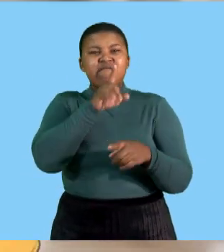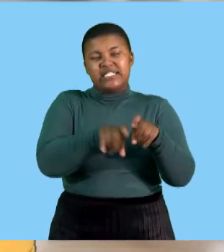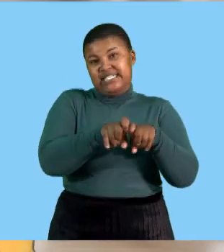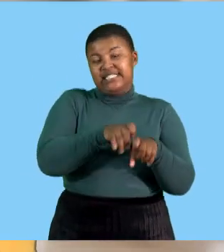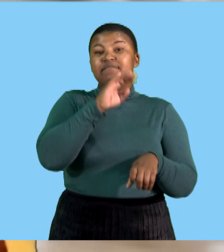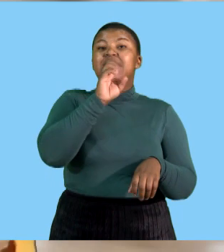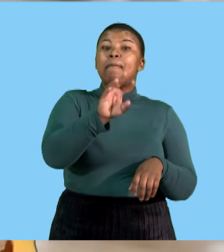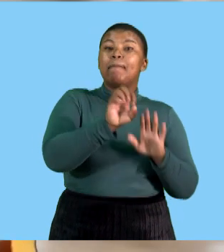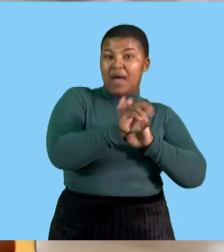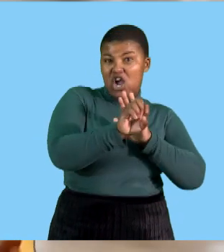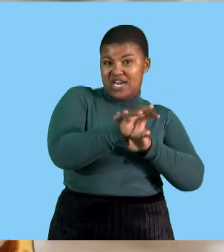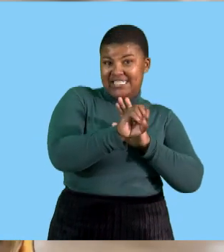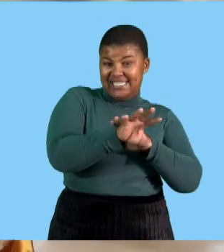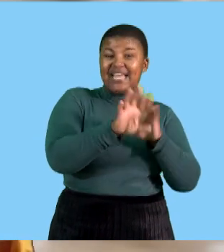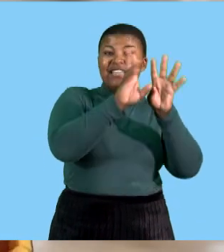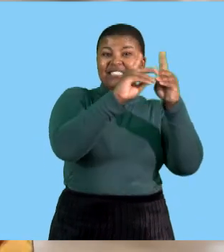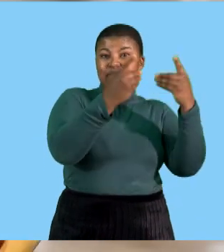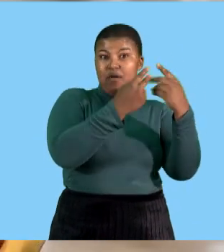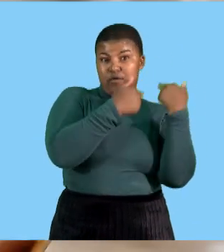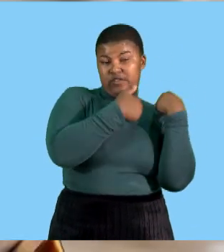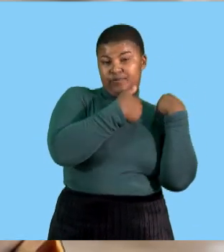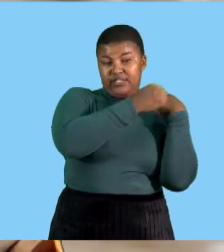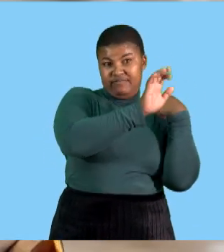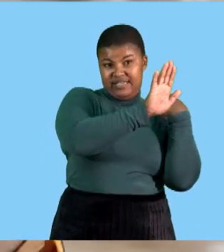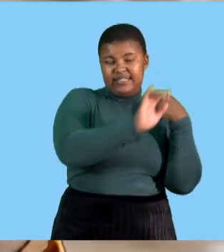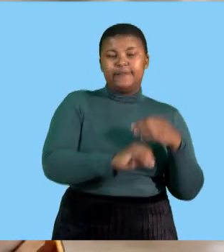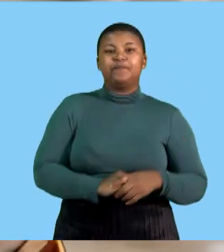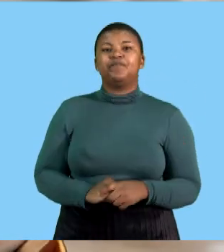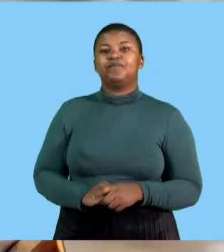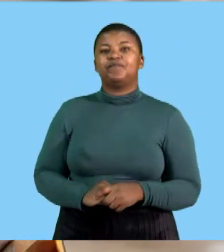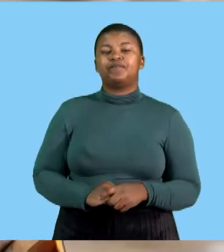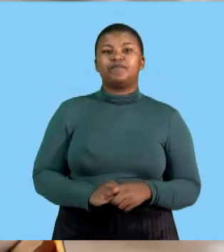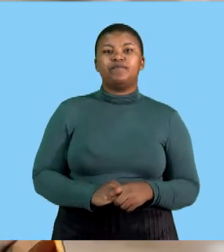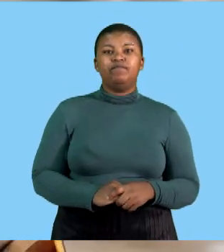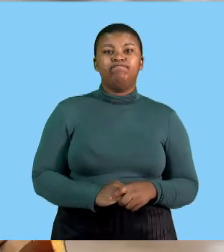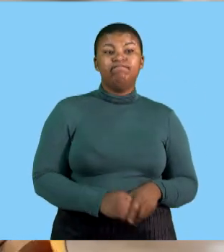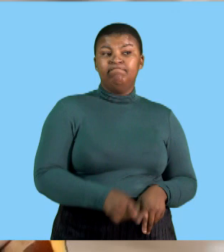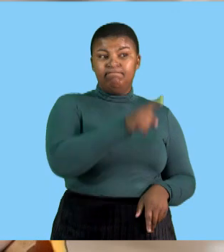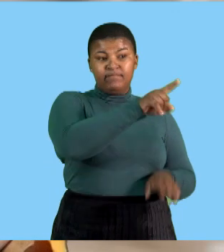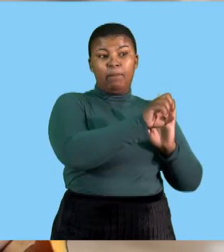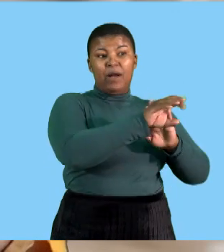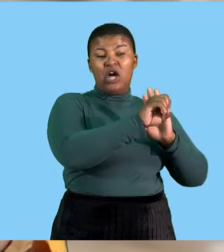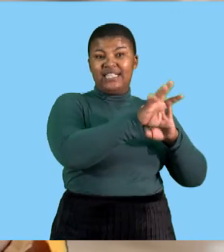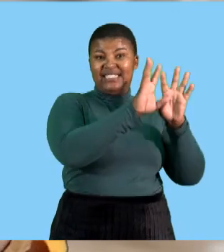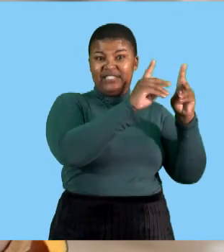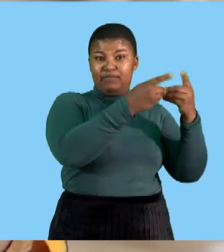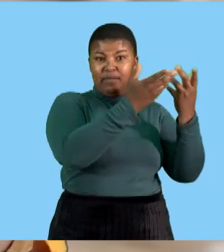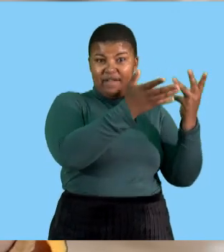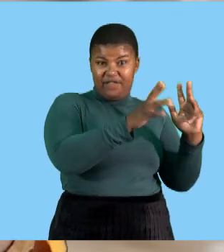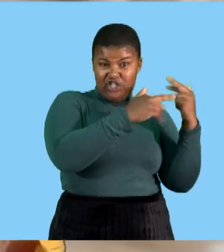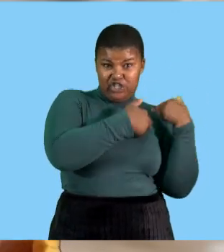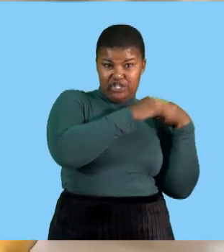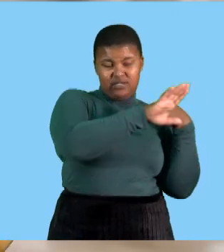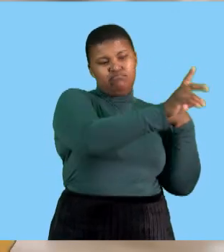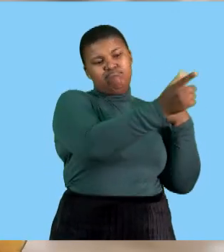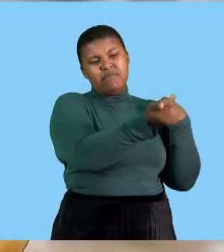course, our marketing department is responsible for this. They will then give the information, as I said earlier,